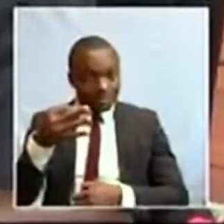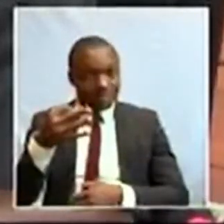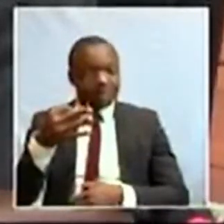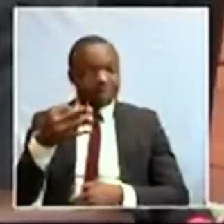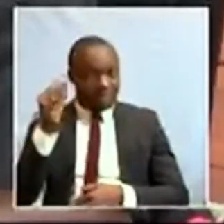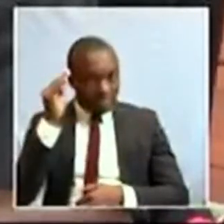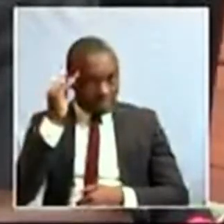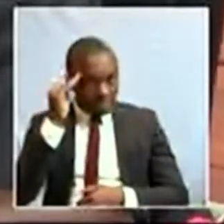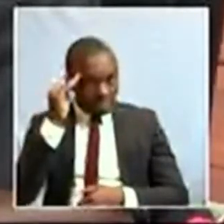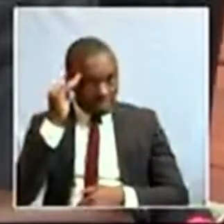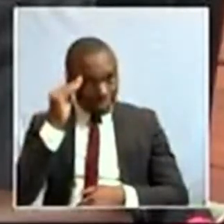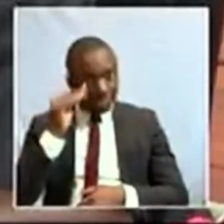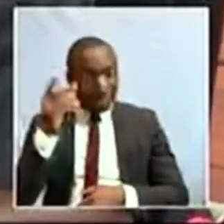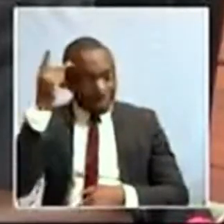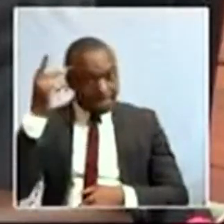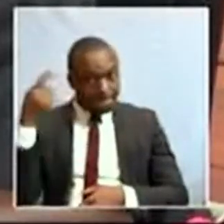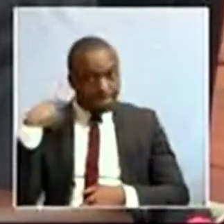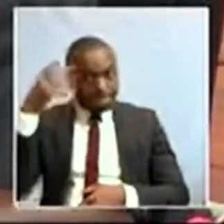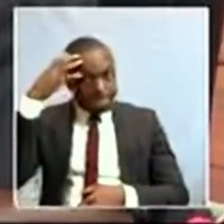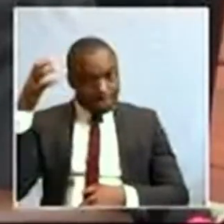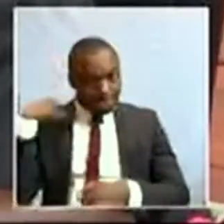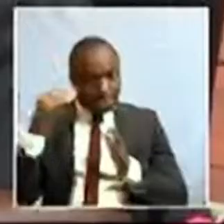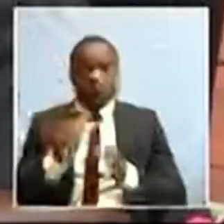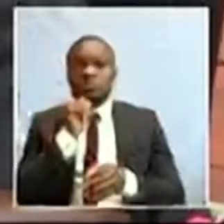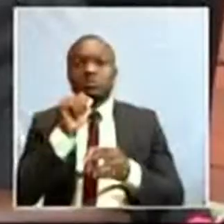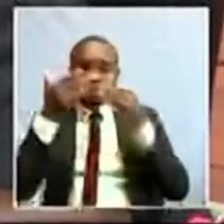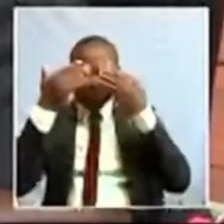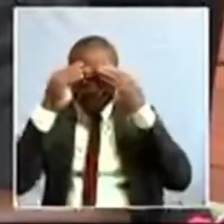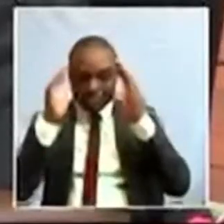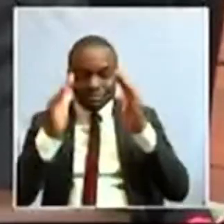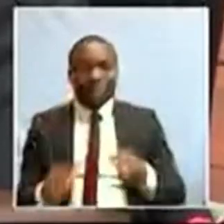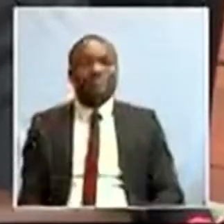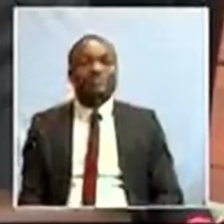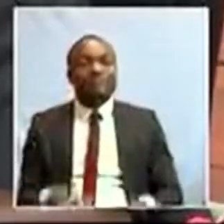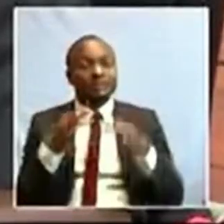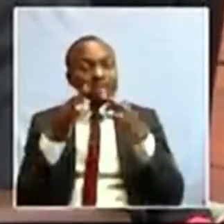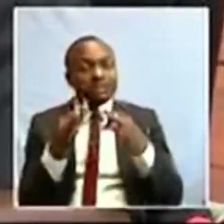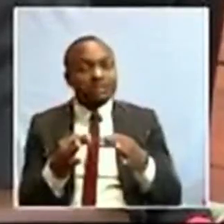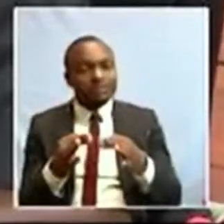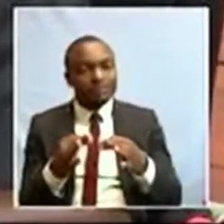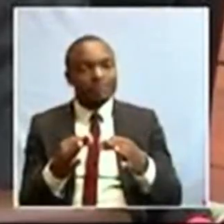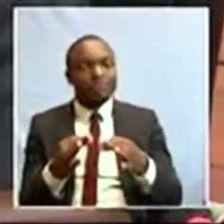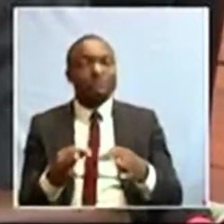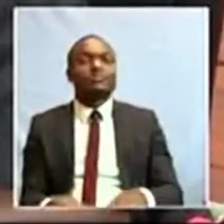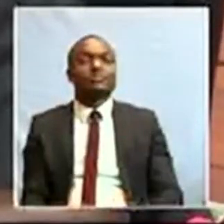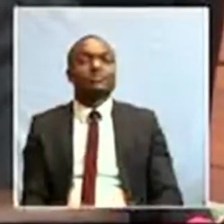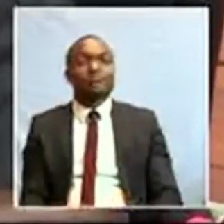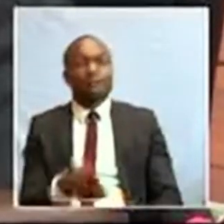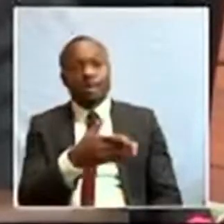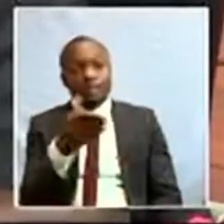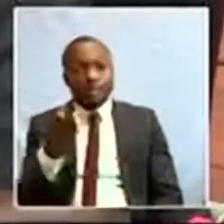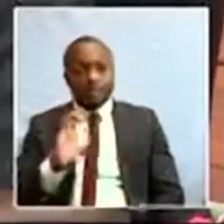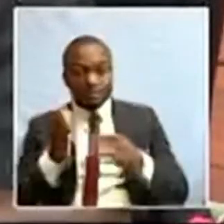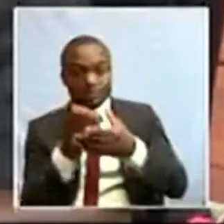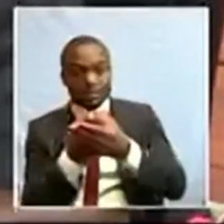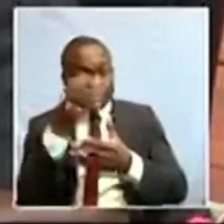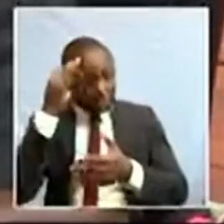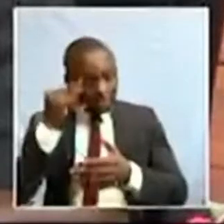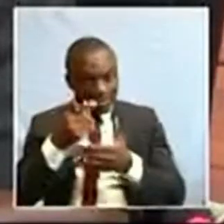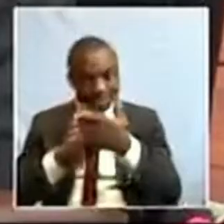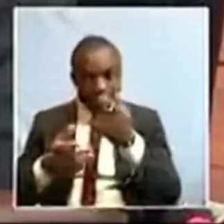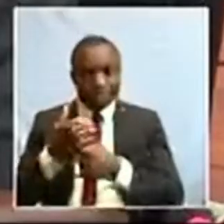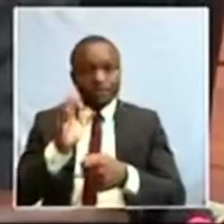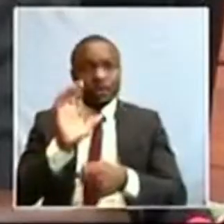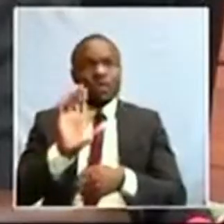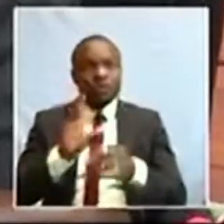that as the principal officer, you are also not aware whether they are engaged. That's why you had to consult your